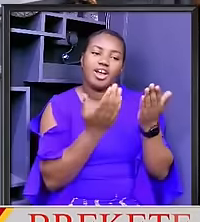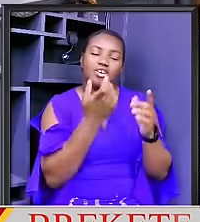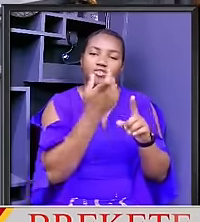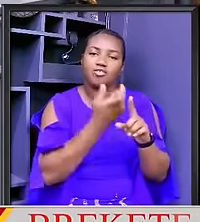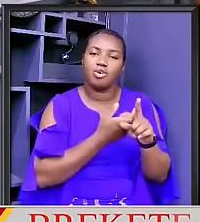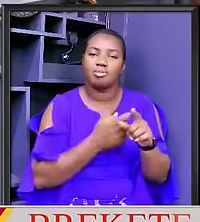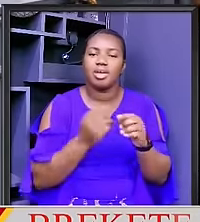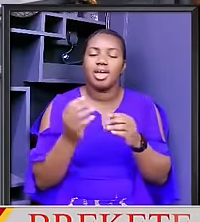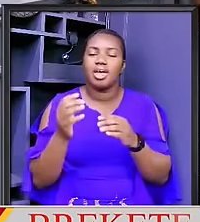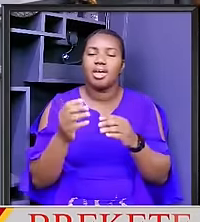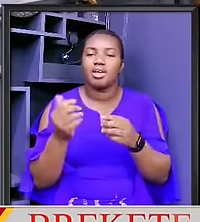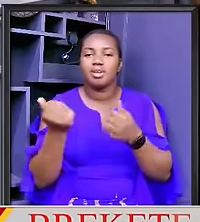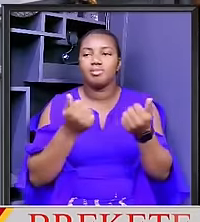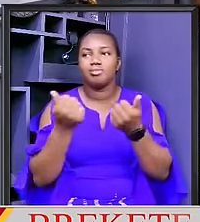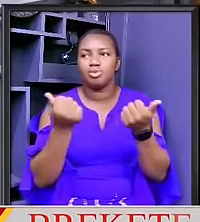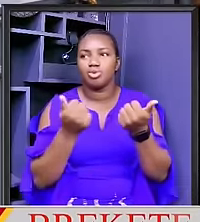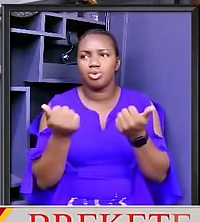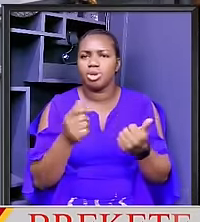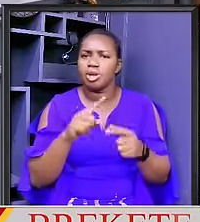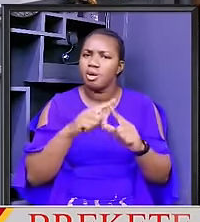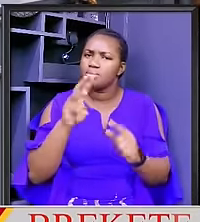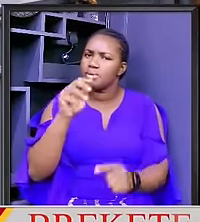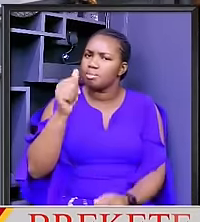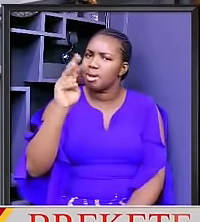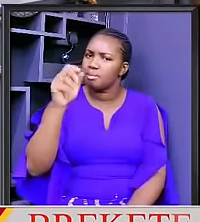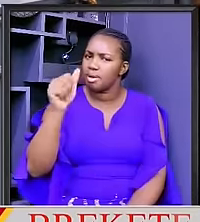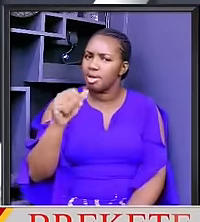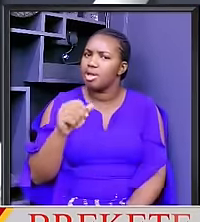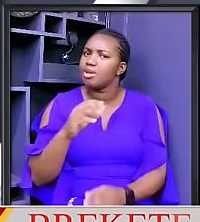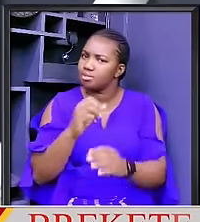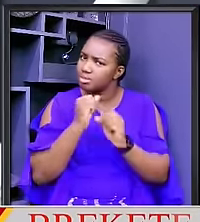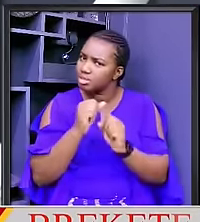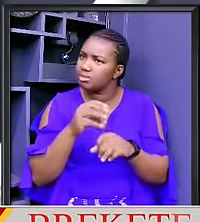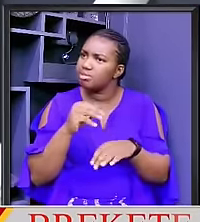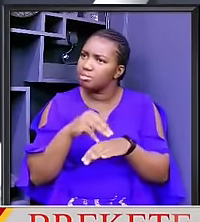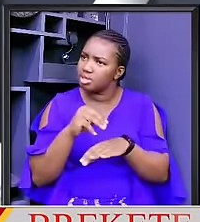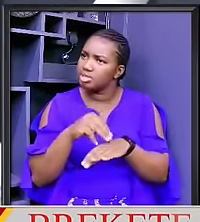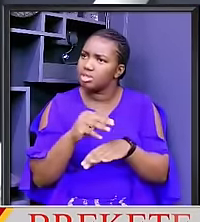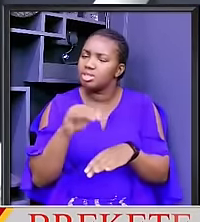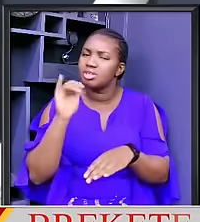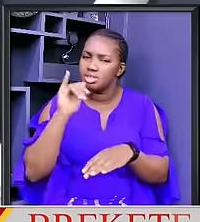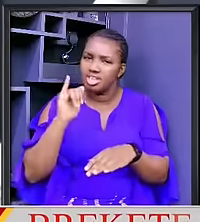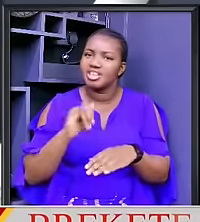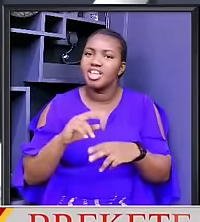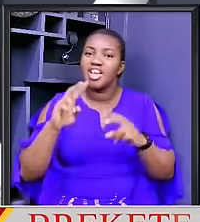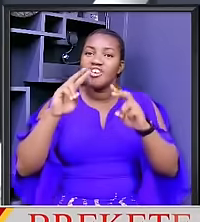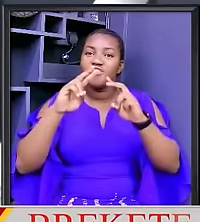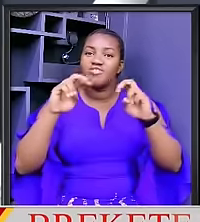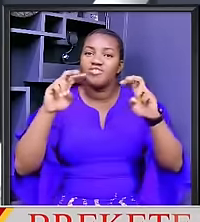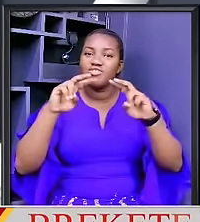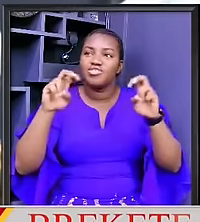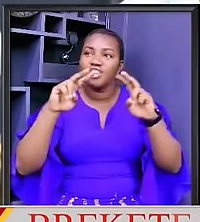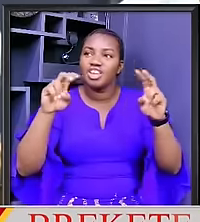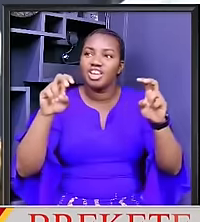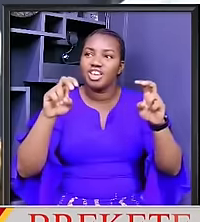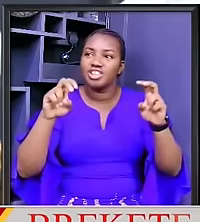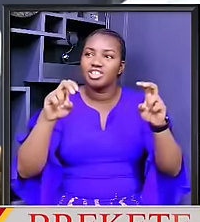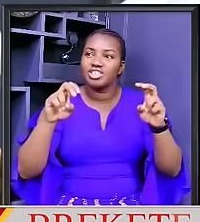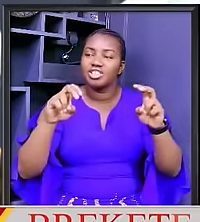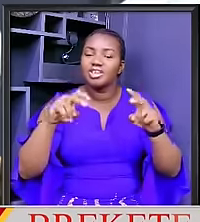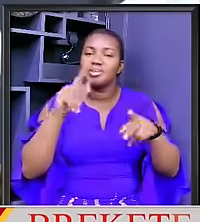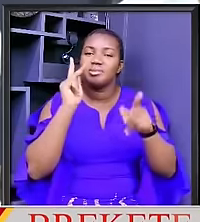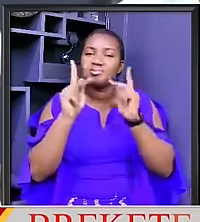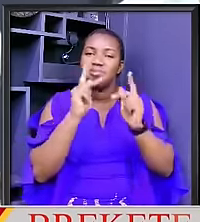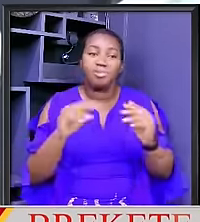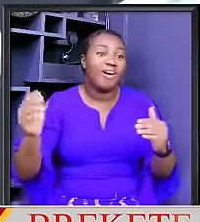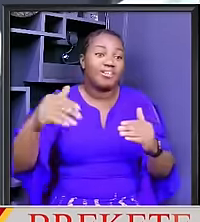taco. So you say, man, we. But mama received the message. Yes, mama, the village people gather mama. She they shout, happy. My life don't break it. My